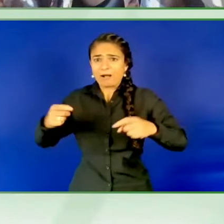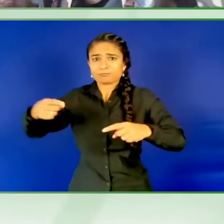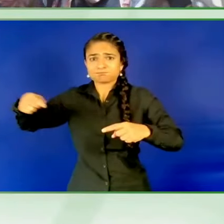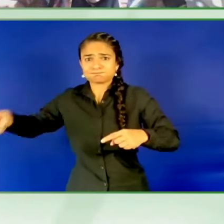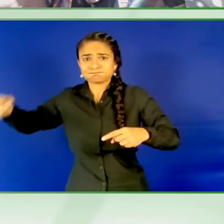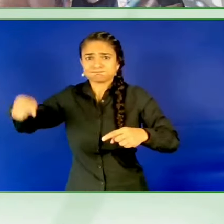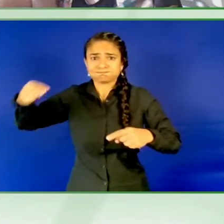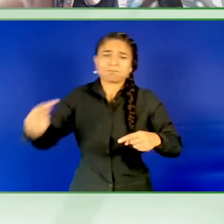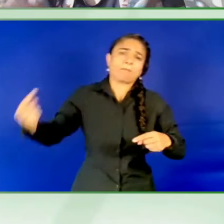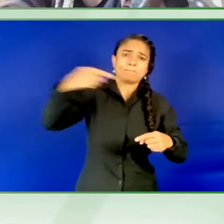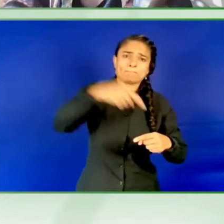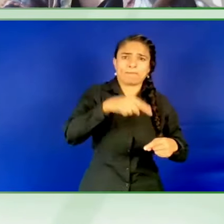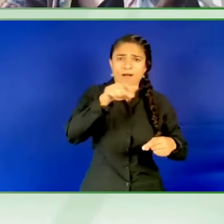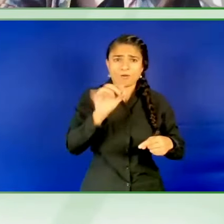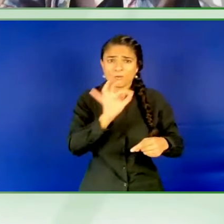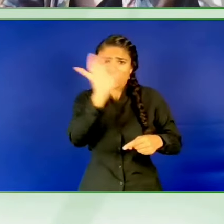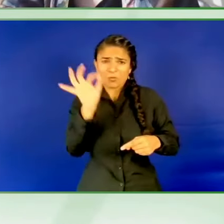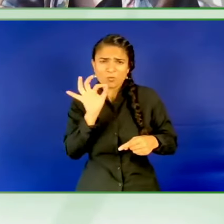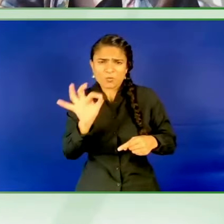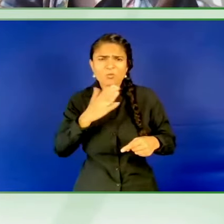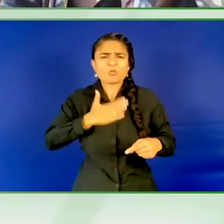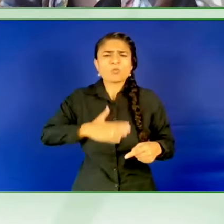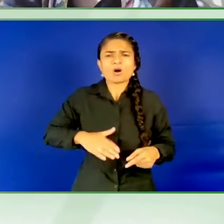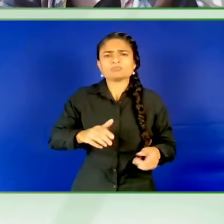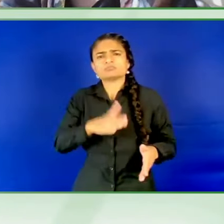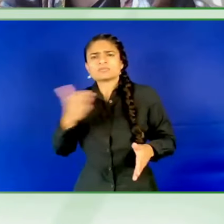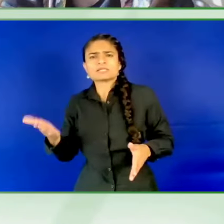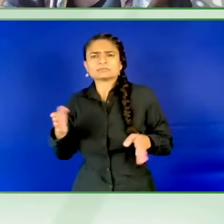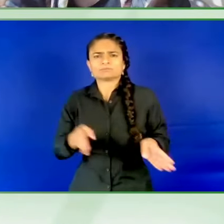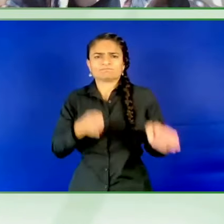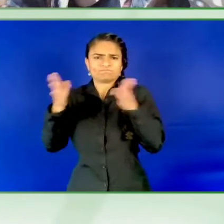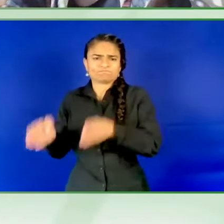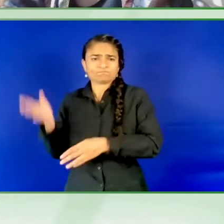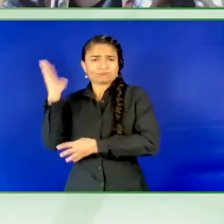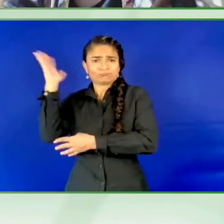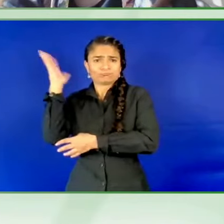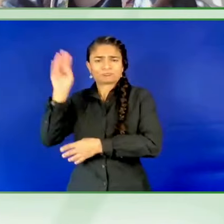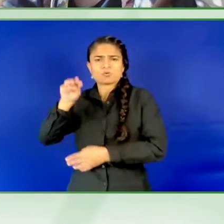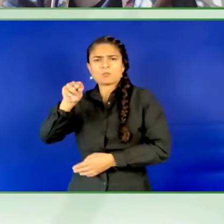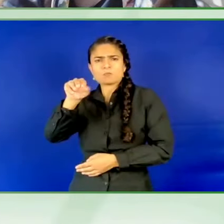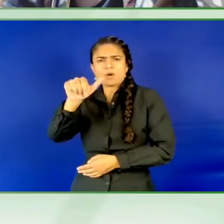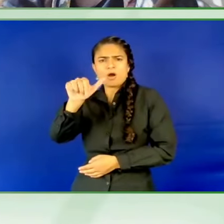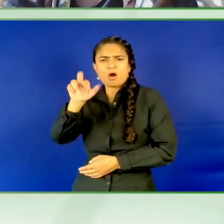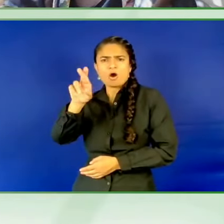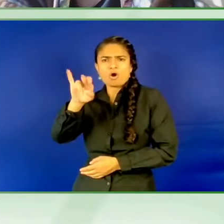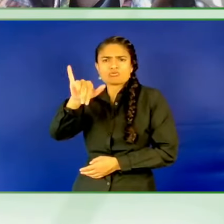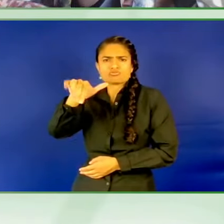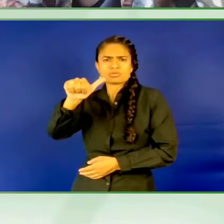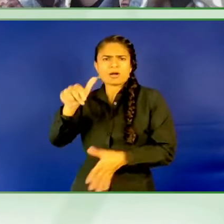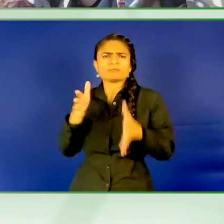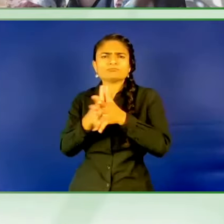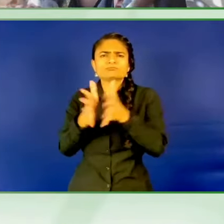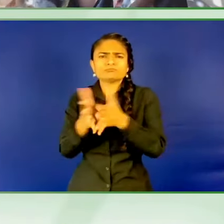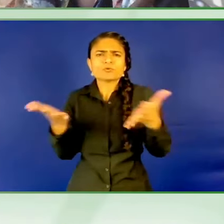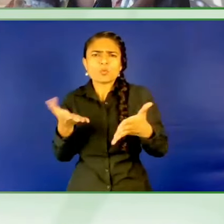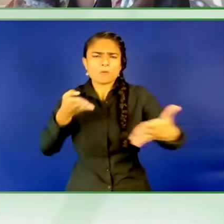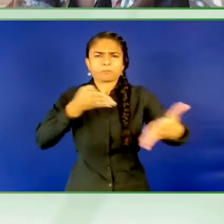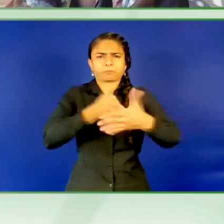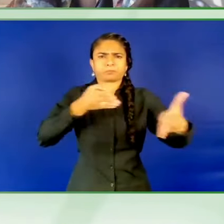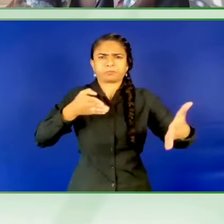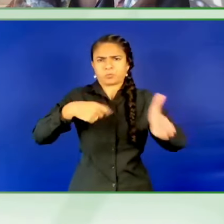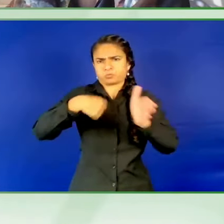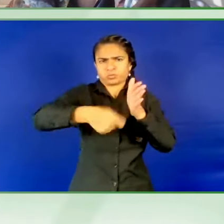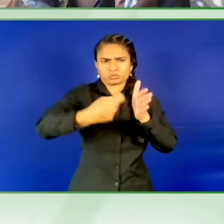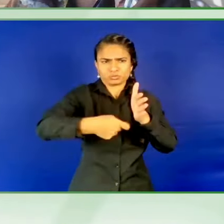I'm going to highlight the initiatives to create inclusion and accessibility promoted by the Chilean Astronomical